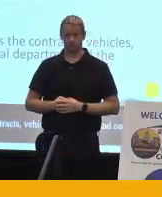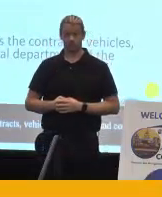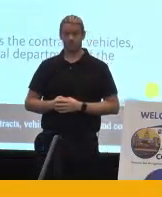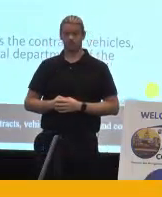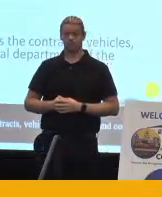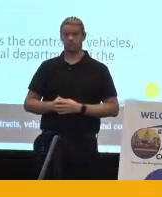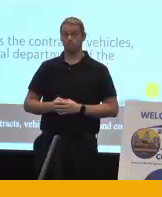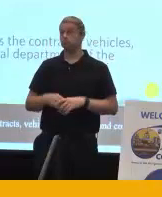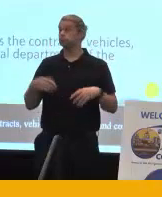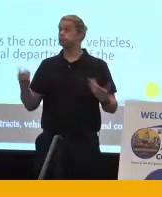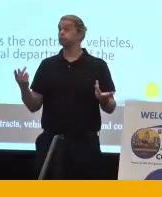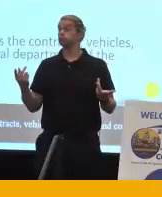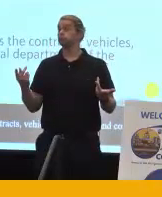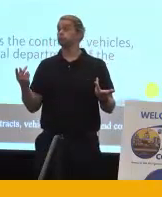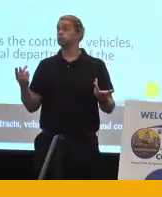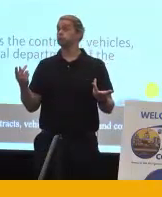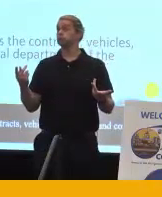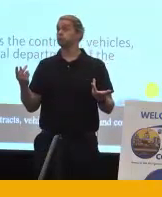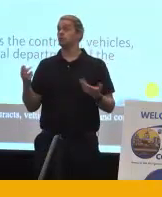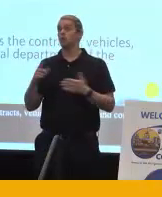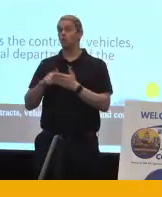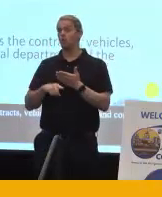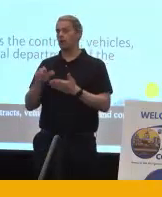of AT do you guys think she would need?